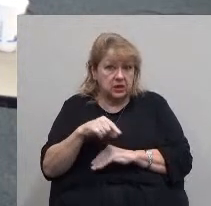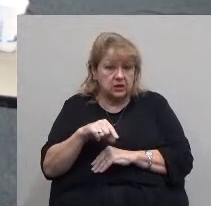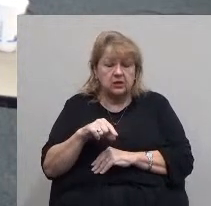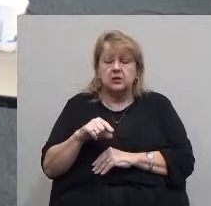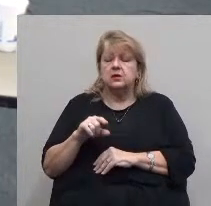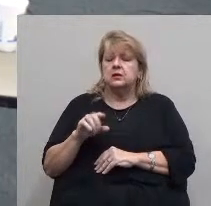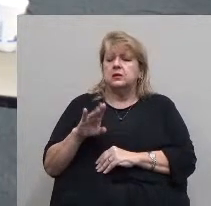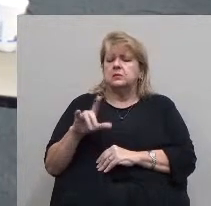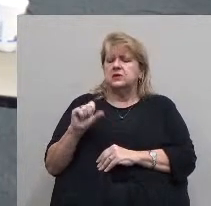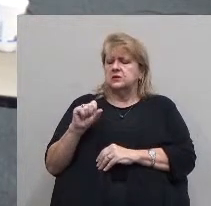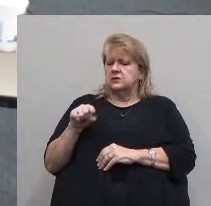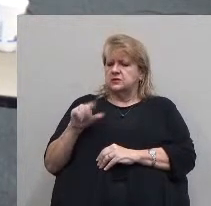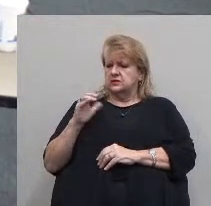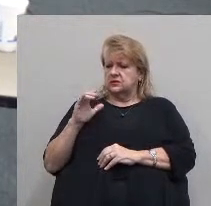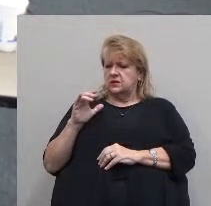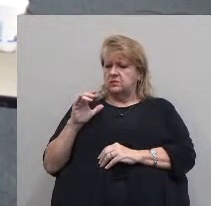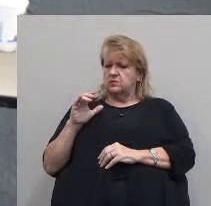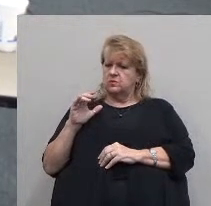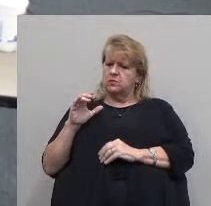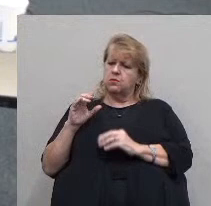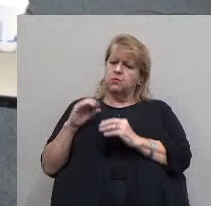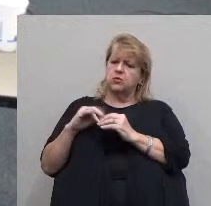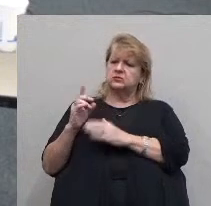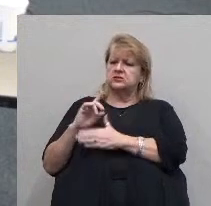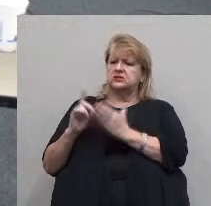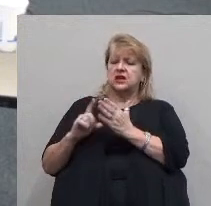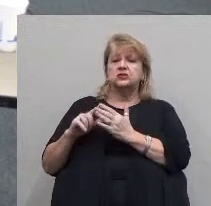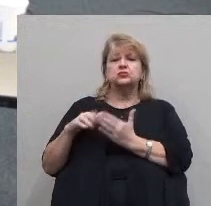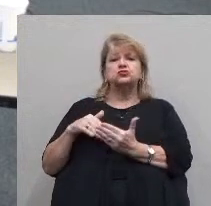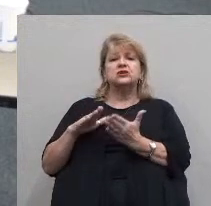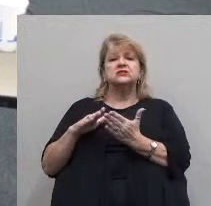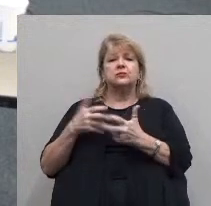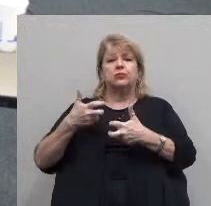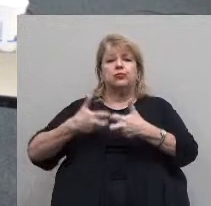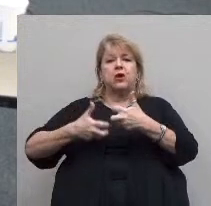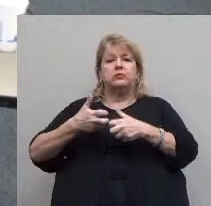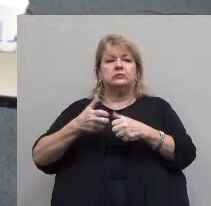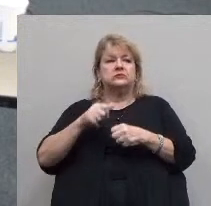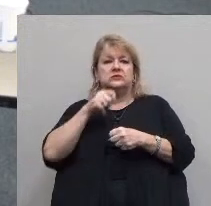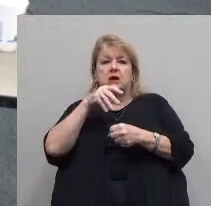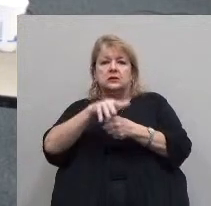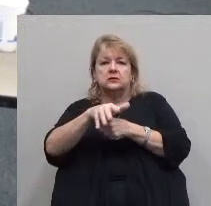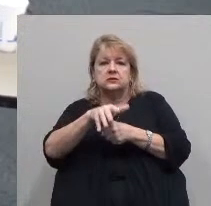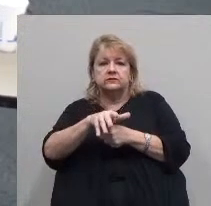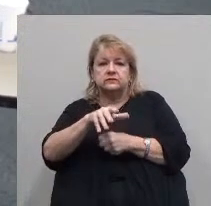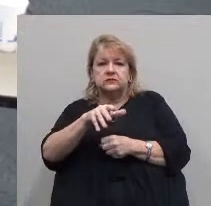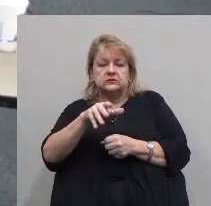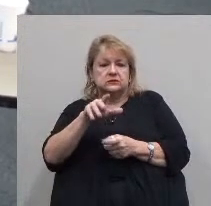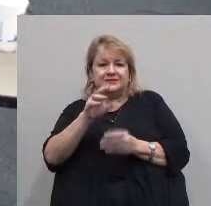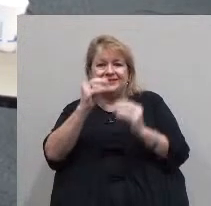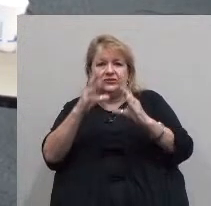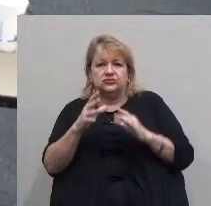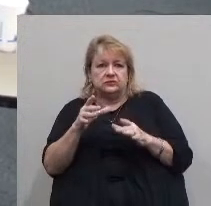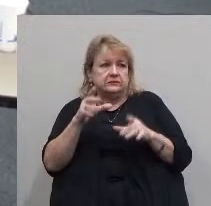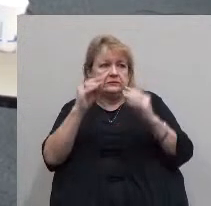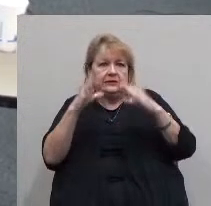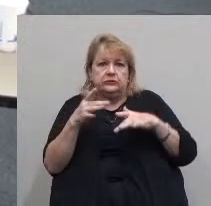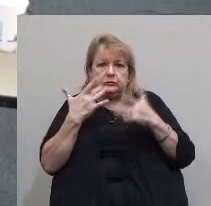that seem to be partly designed to address a teacher shortage issue that we're experiencing,